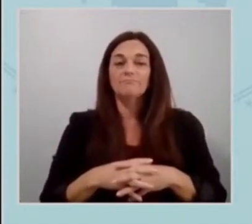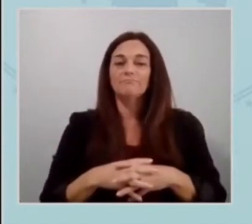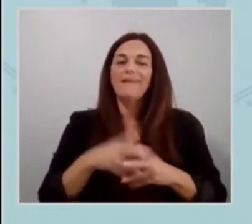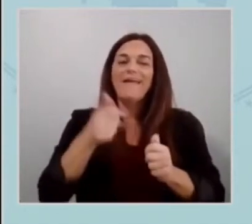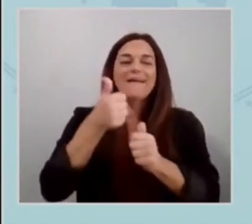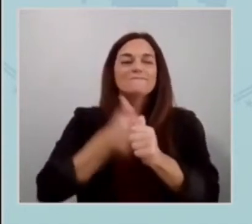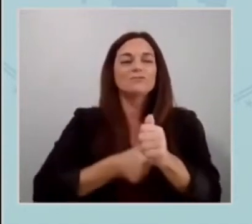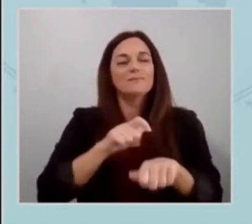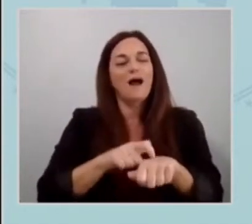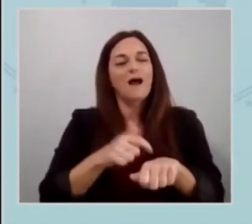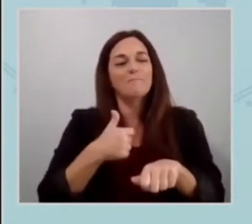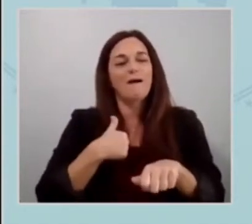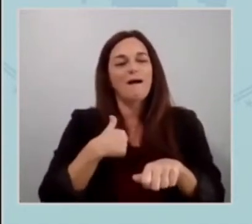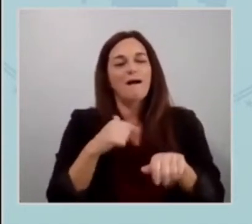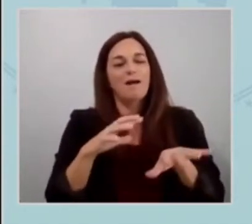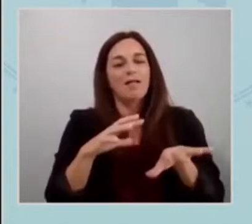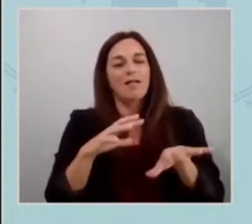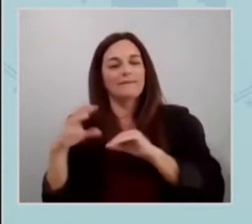anyway,